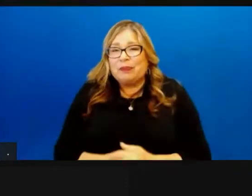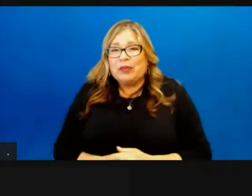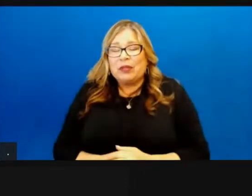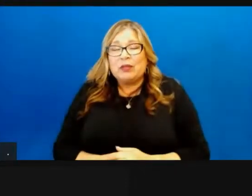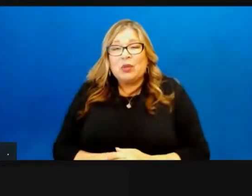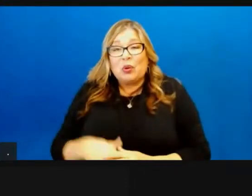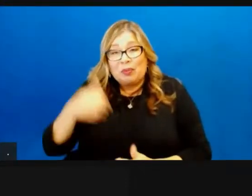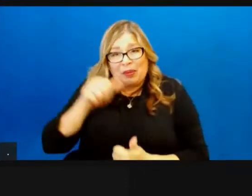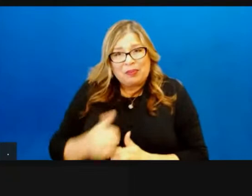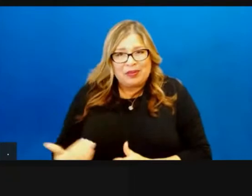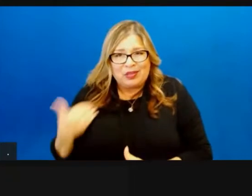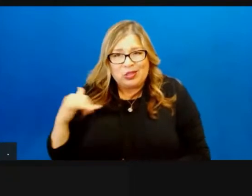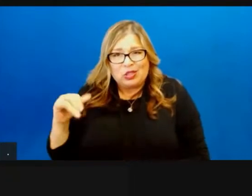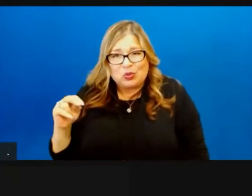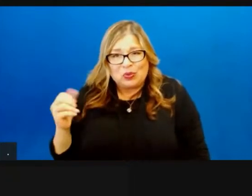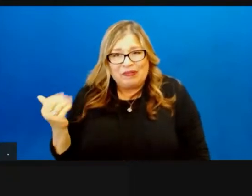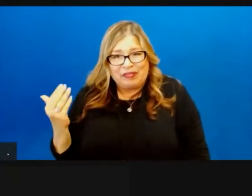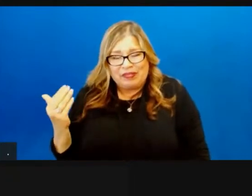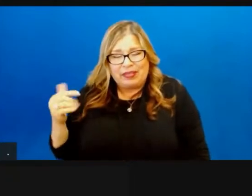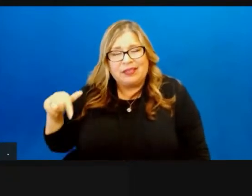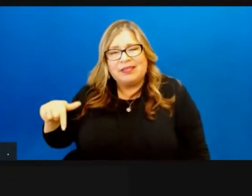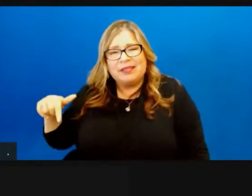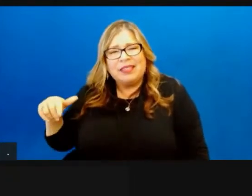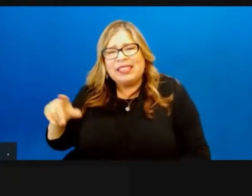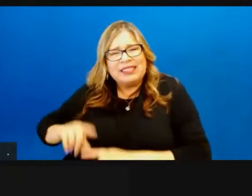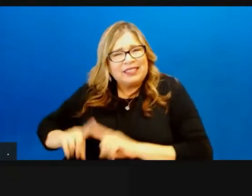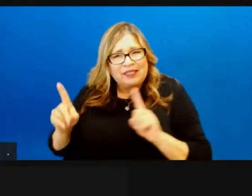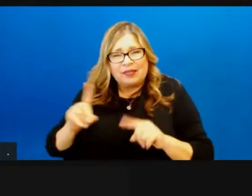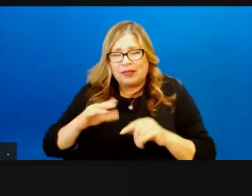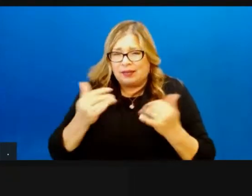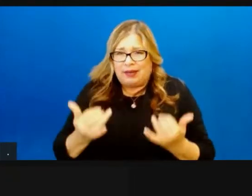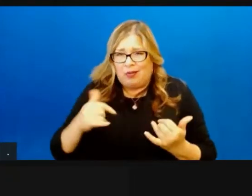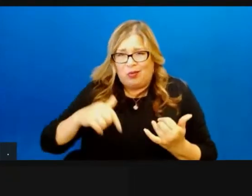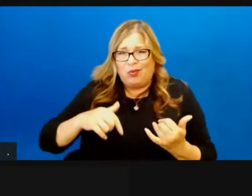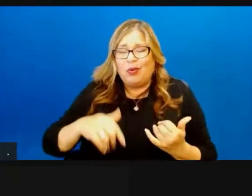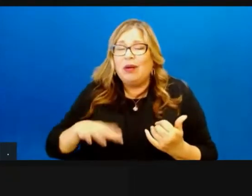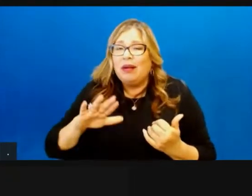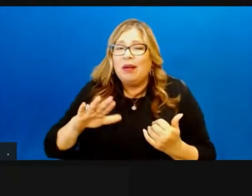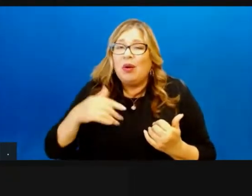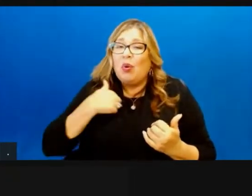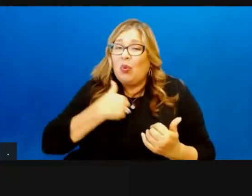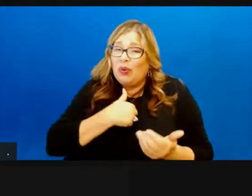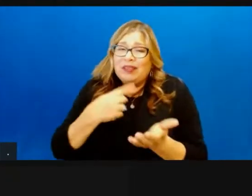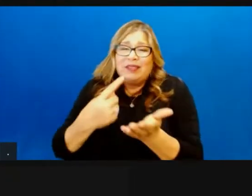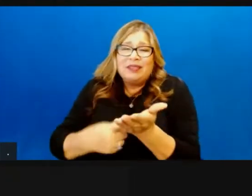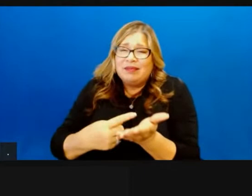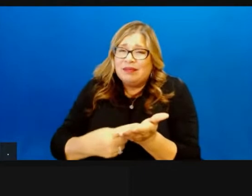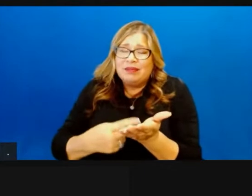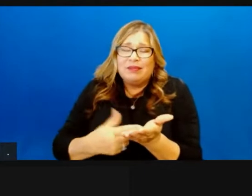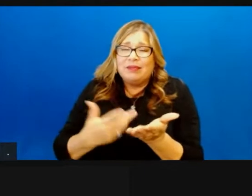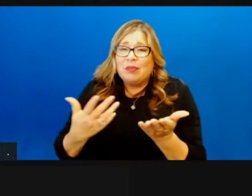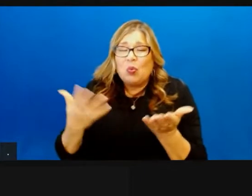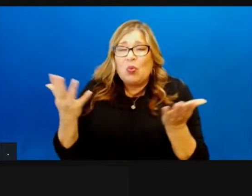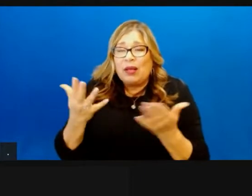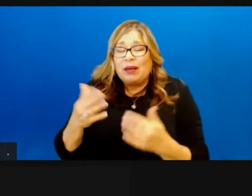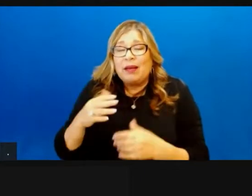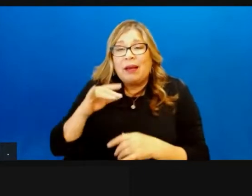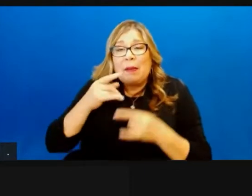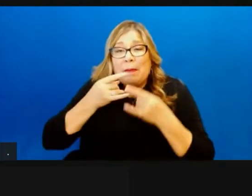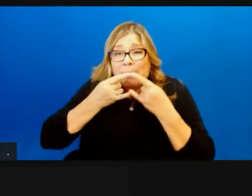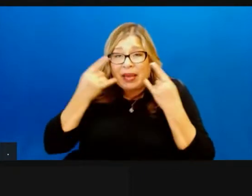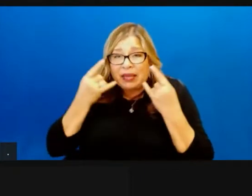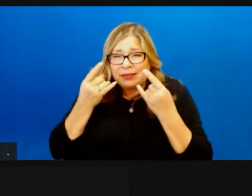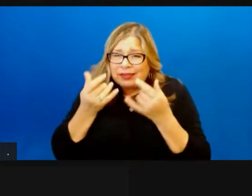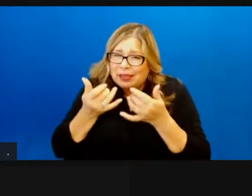really strong part of the message that masks are a valuable tool. In the presentation today, I shared some of our